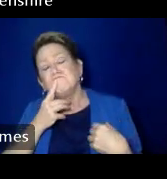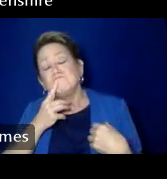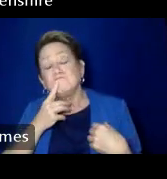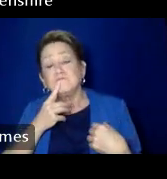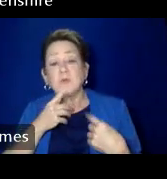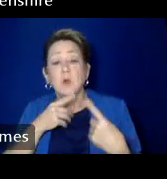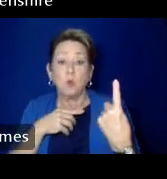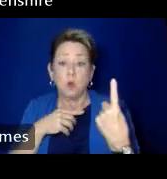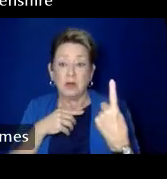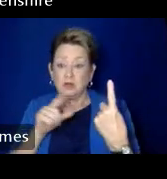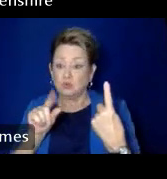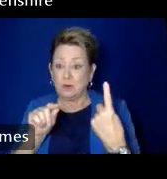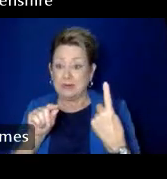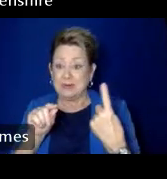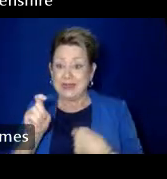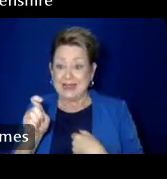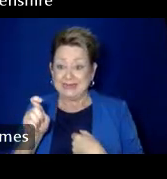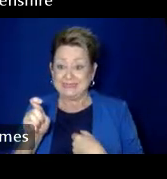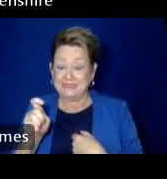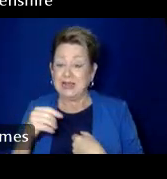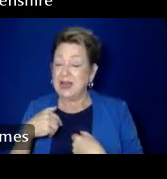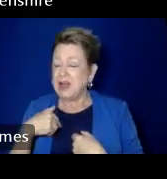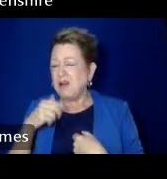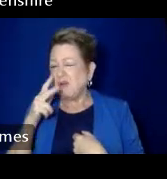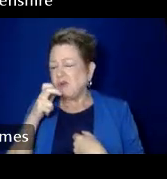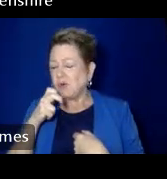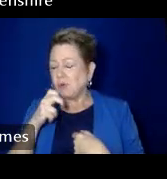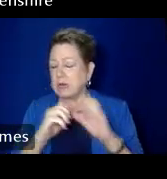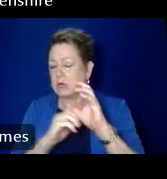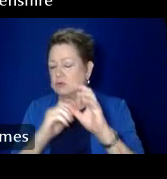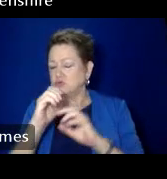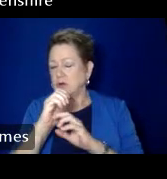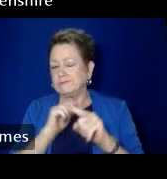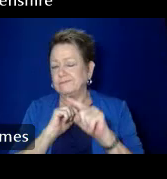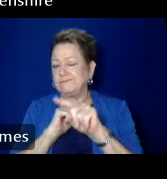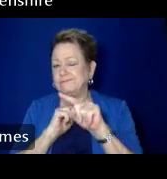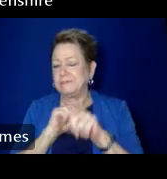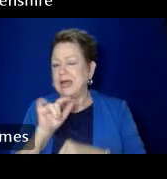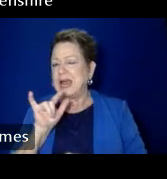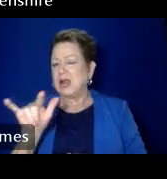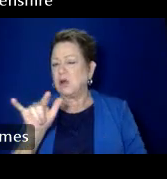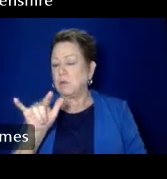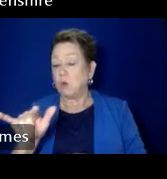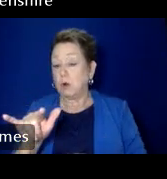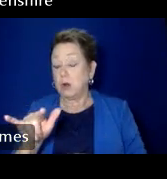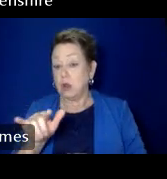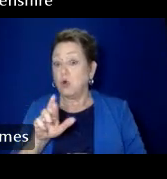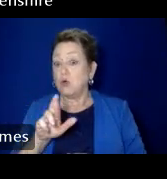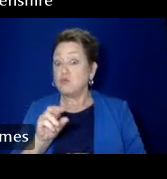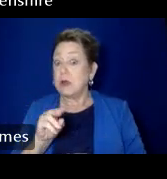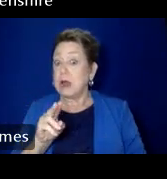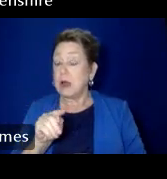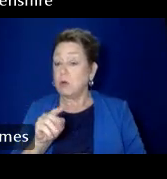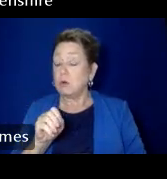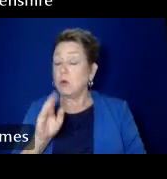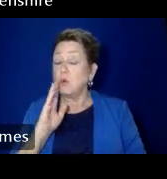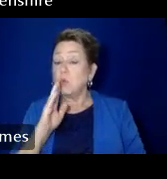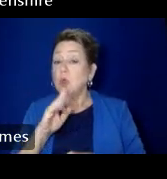with the 28X, I've heard that with the construction at the airport, that the routing for the 28X will